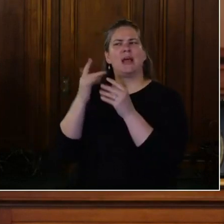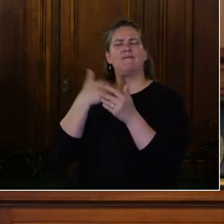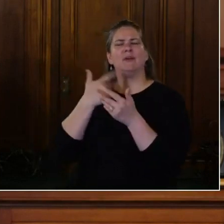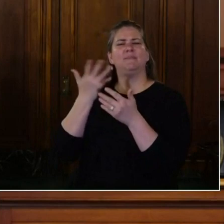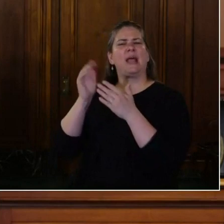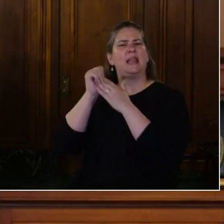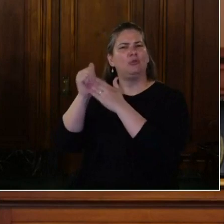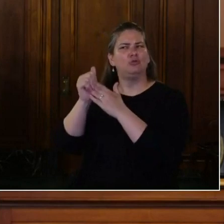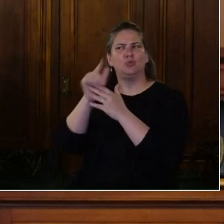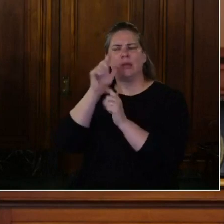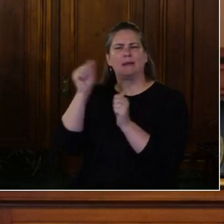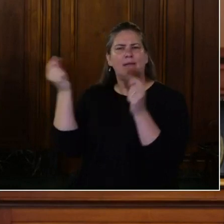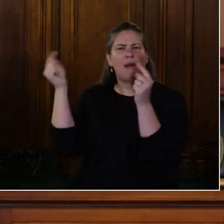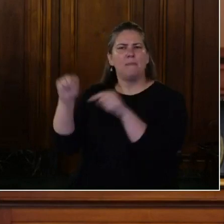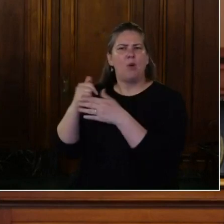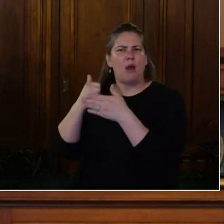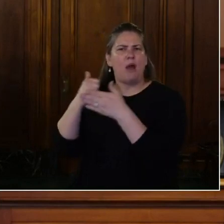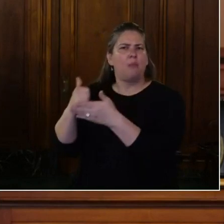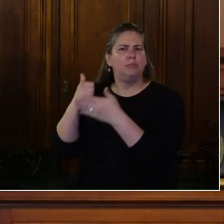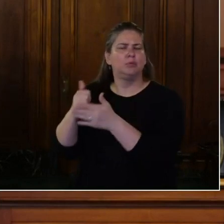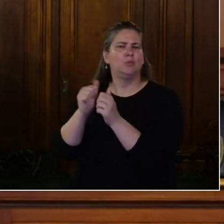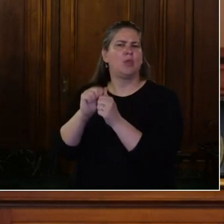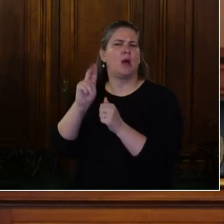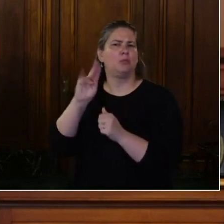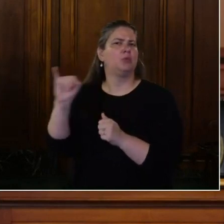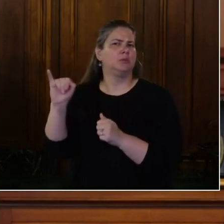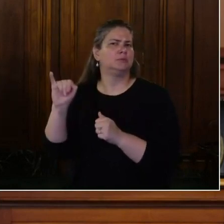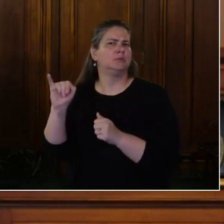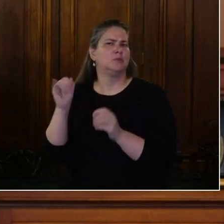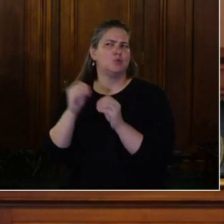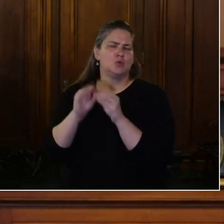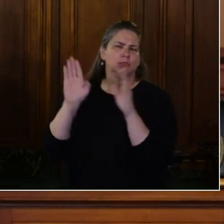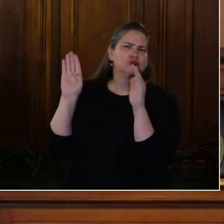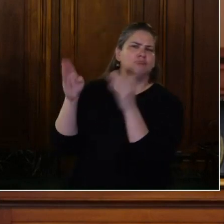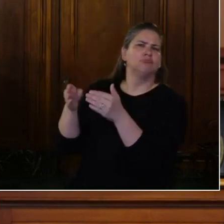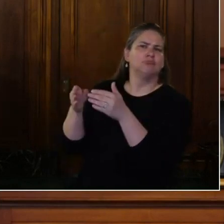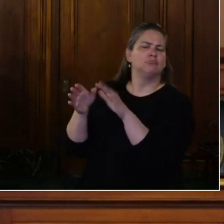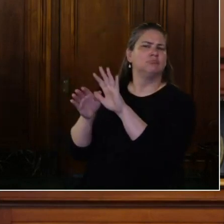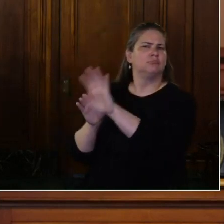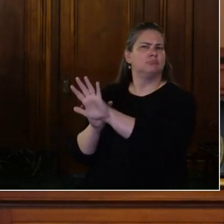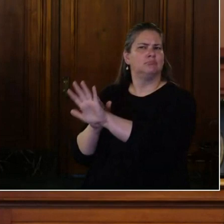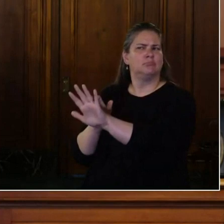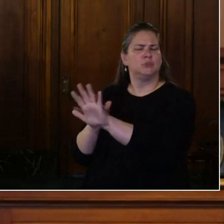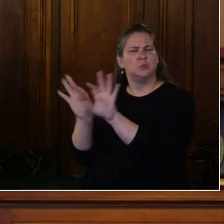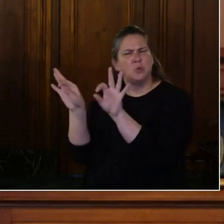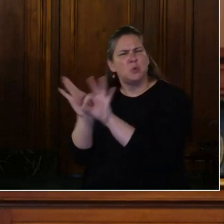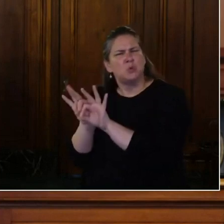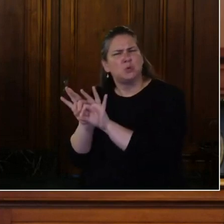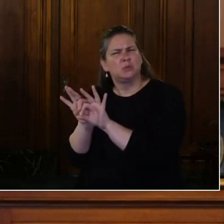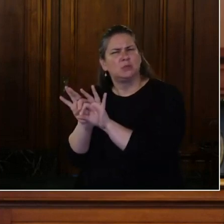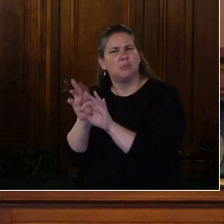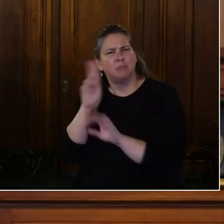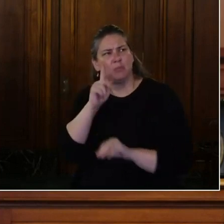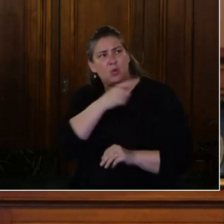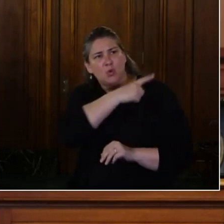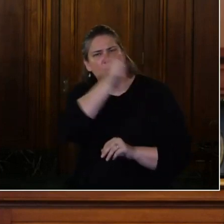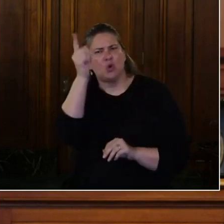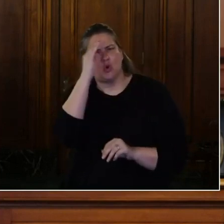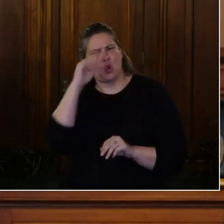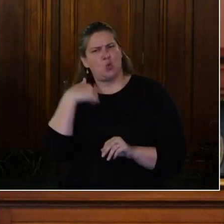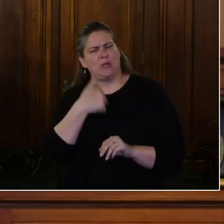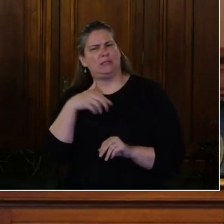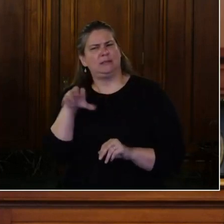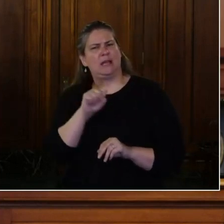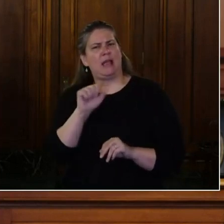in and help direct us to where we need to go. It's important that people out there know that we are taking